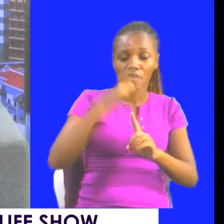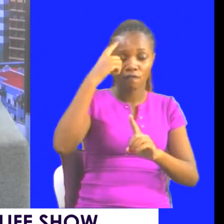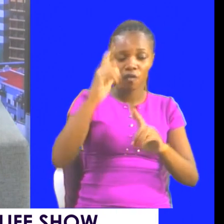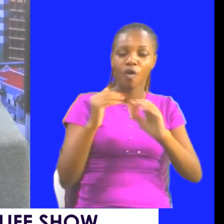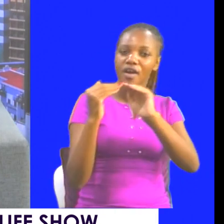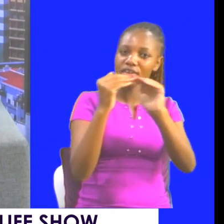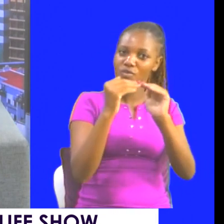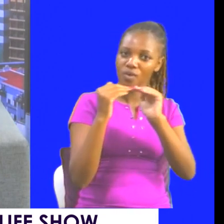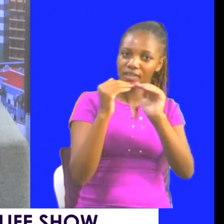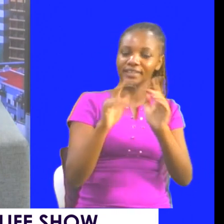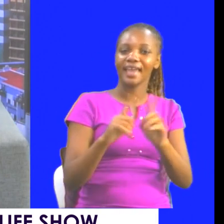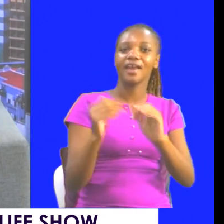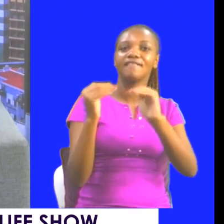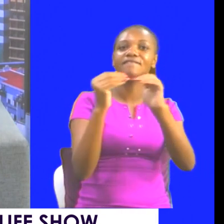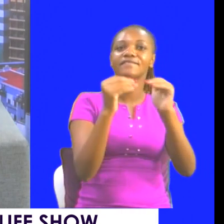some kind of